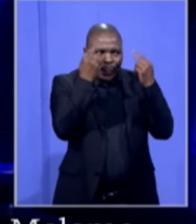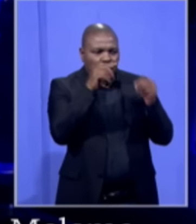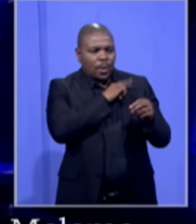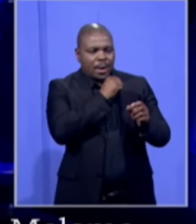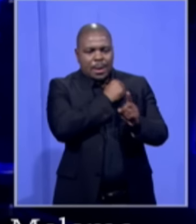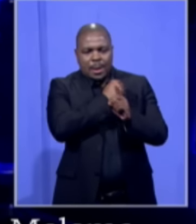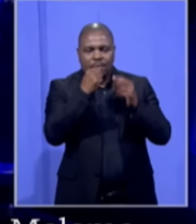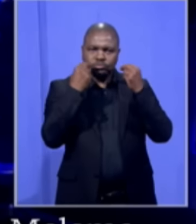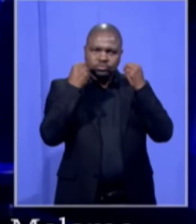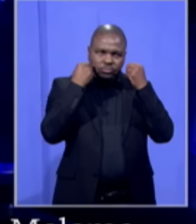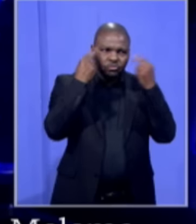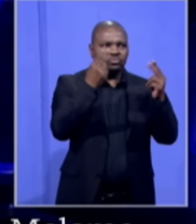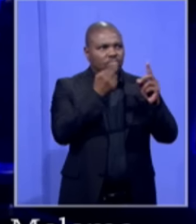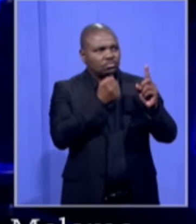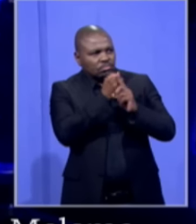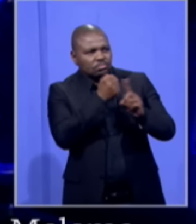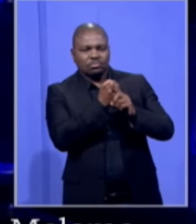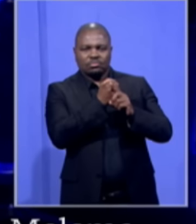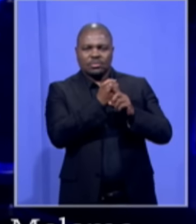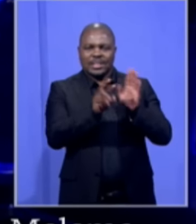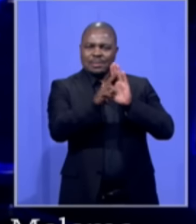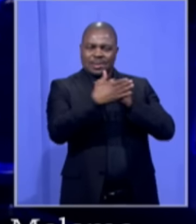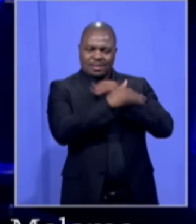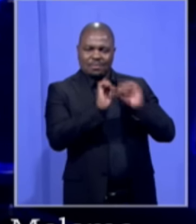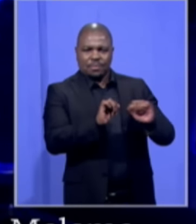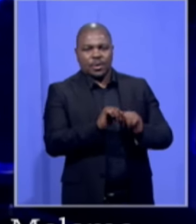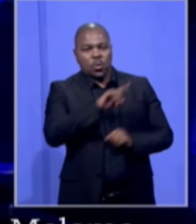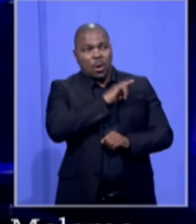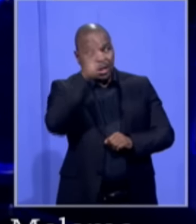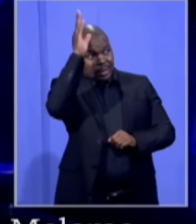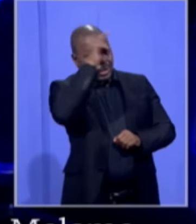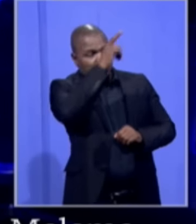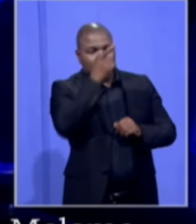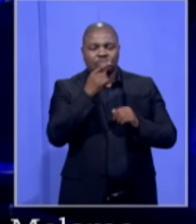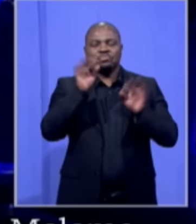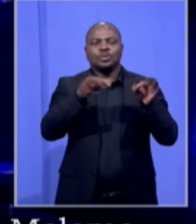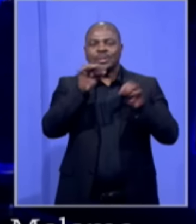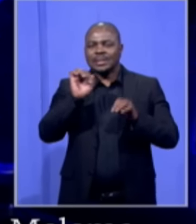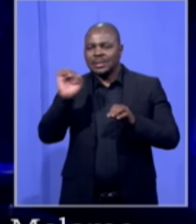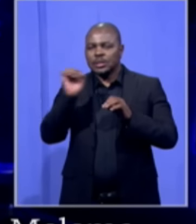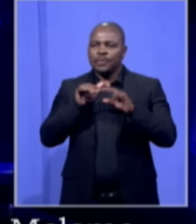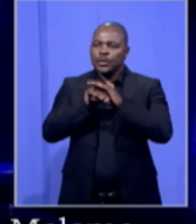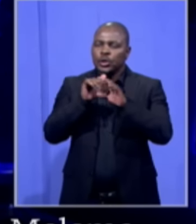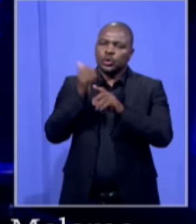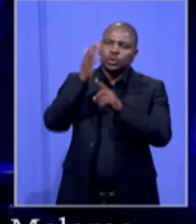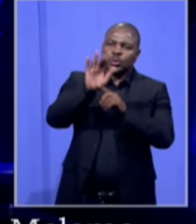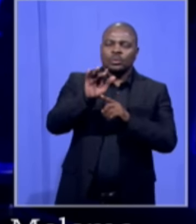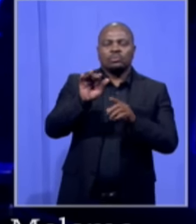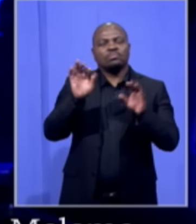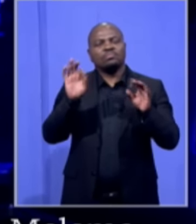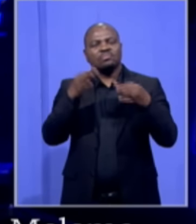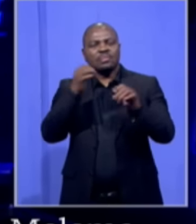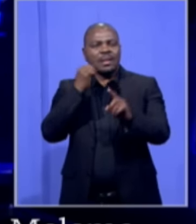gagwe. Moporesidente wa America Donald Trump o tshamekile divideo tsa moeteledipele wa EFF a opela Kill the Boer, Kill the Farmer